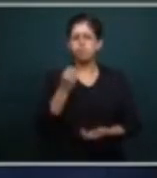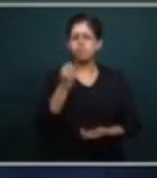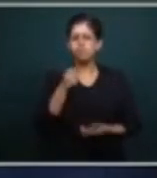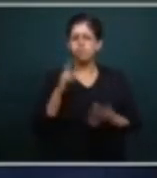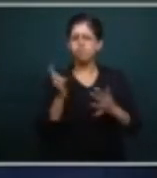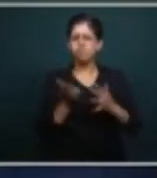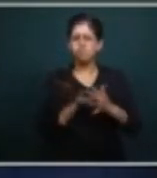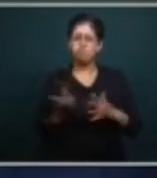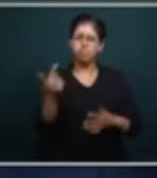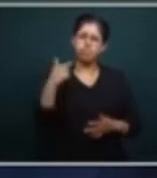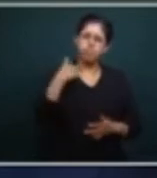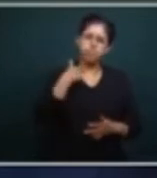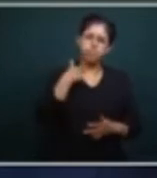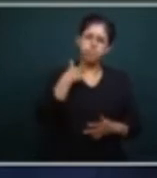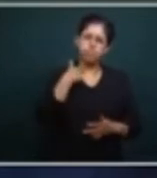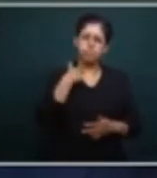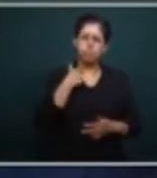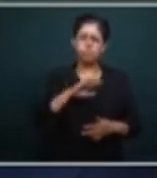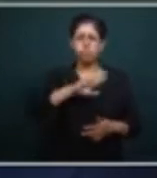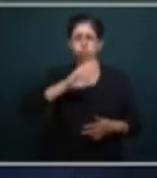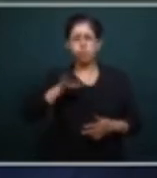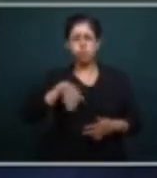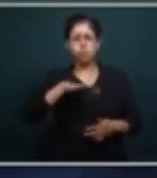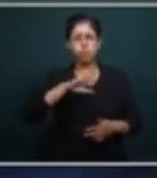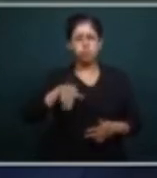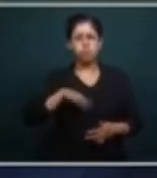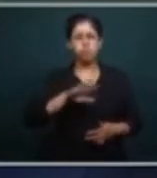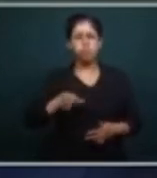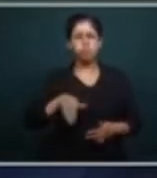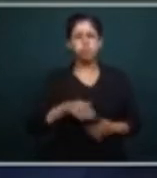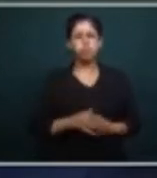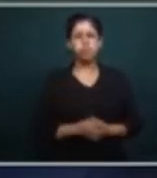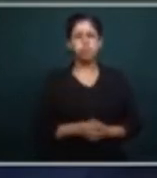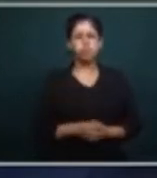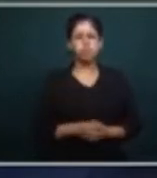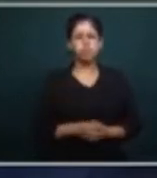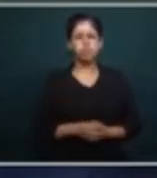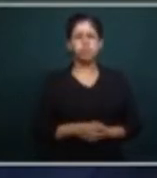for those assassinations and the deaths